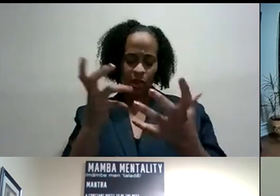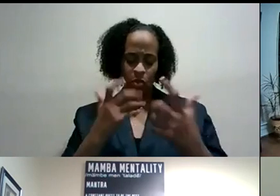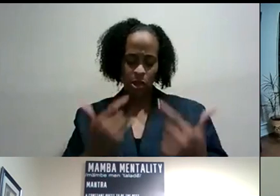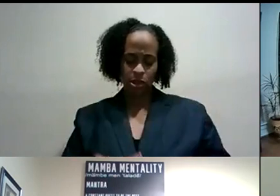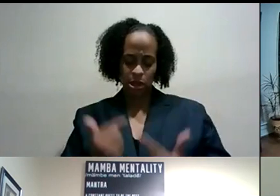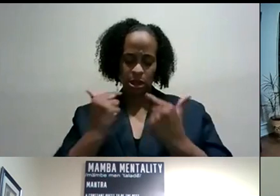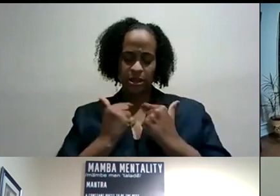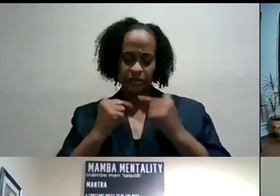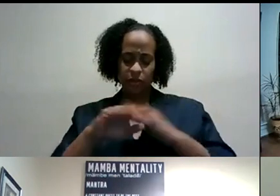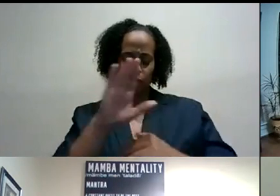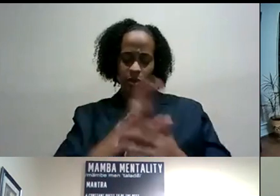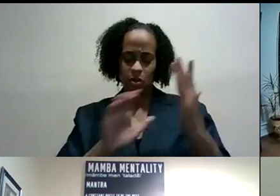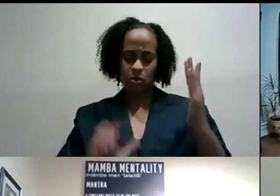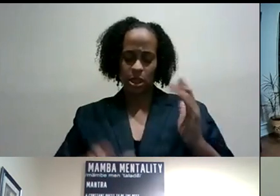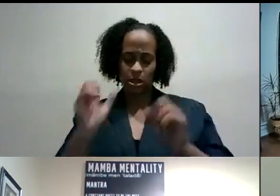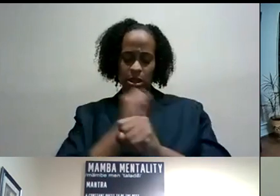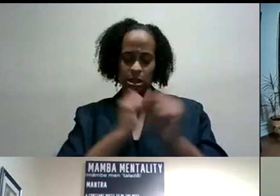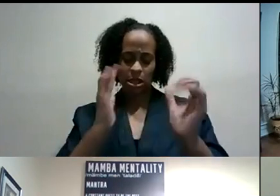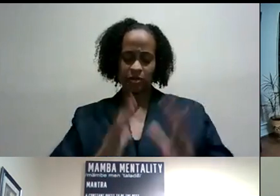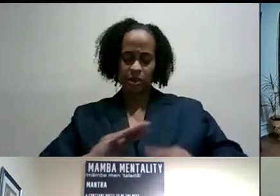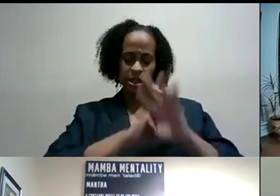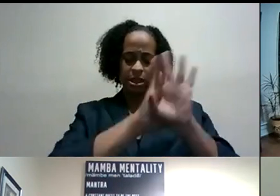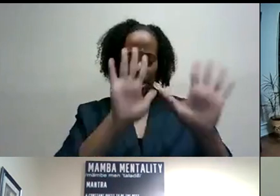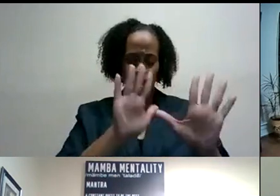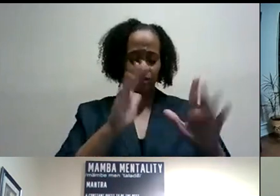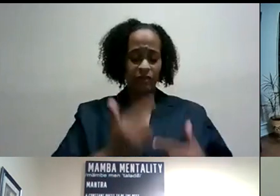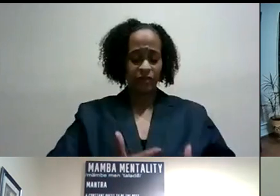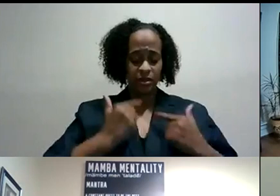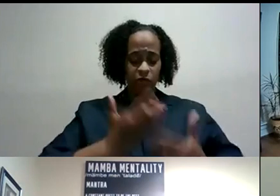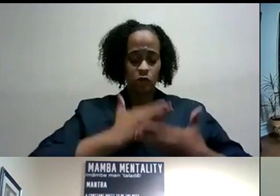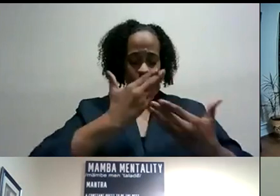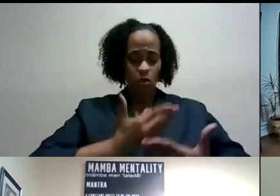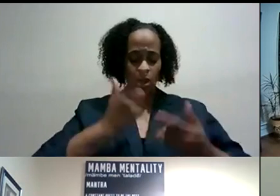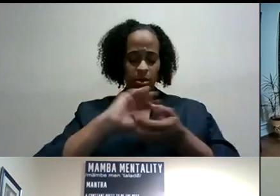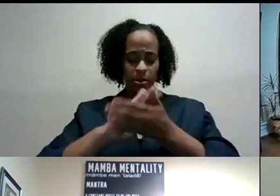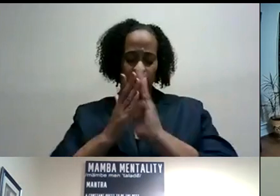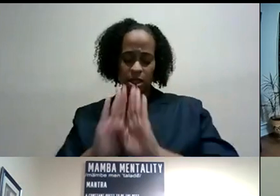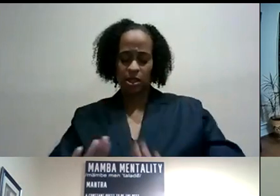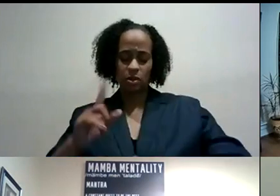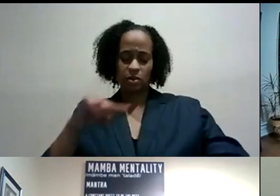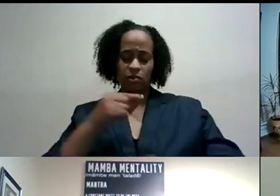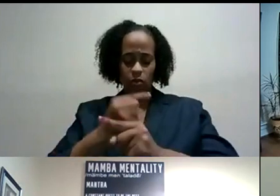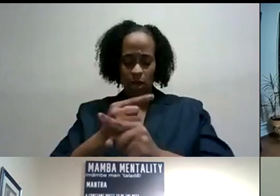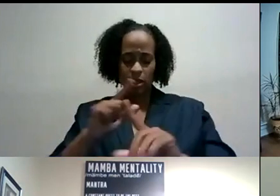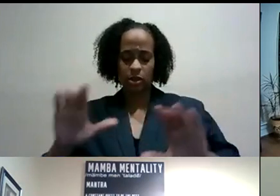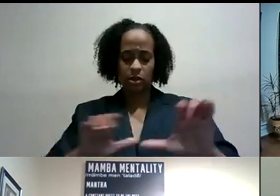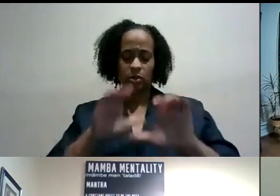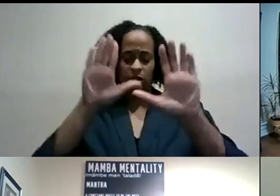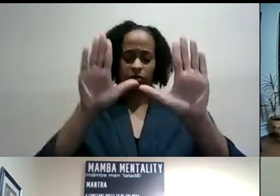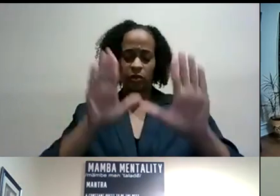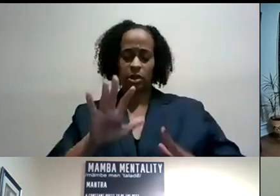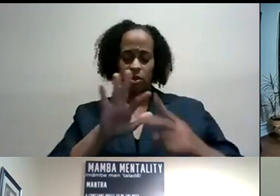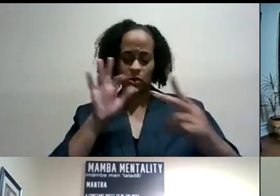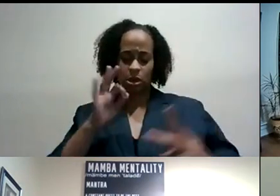a Christ-saving life, the life of joy and peace, the life of right doing, of great choices,